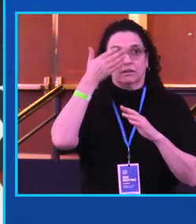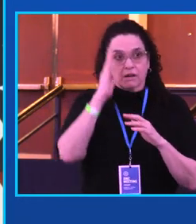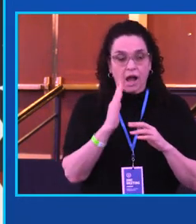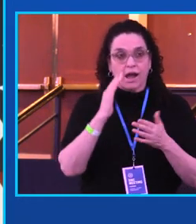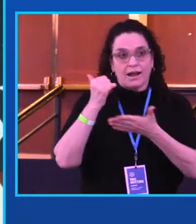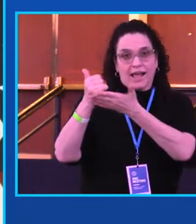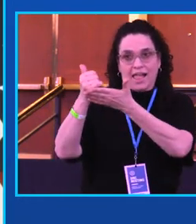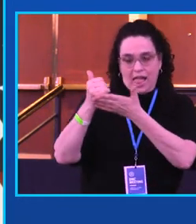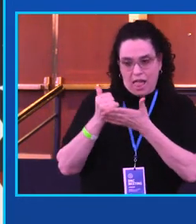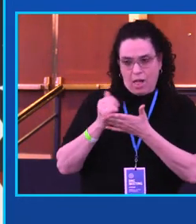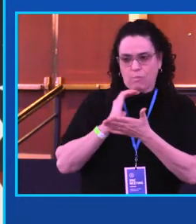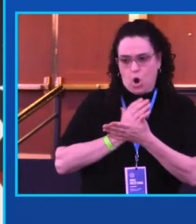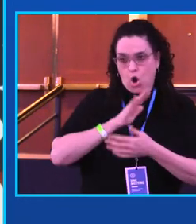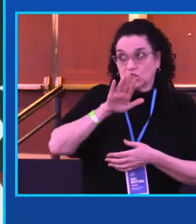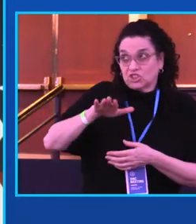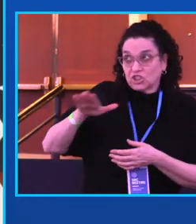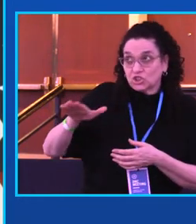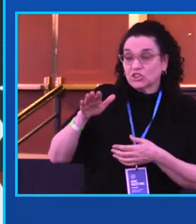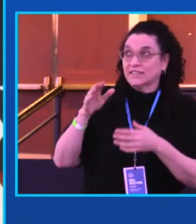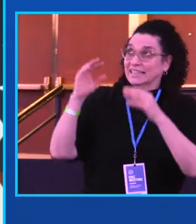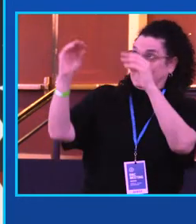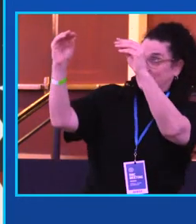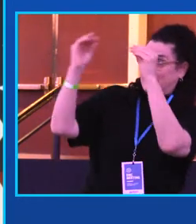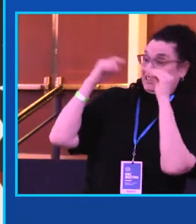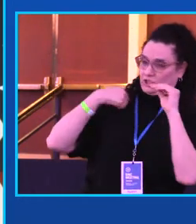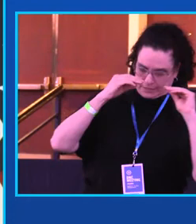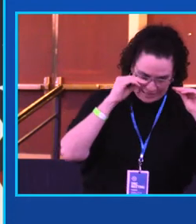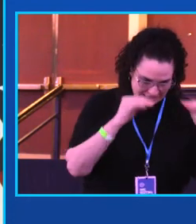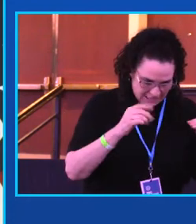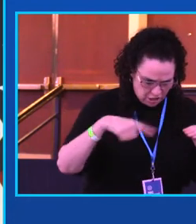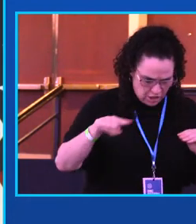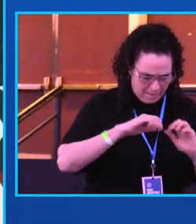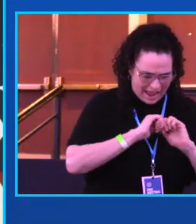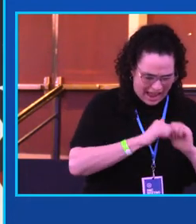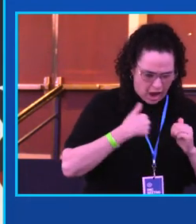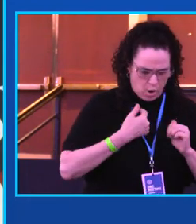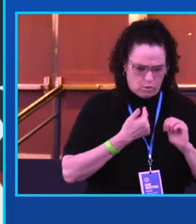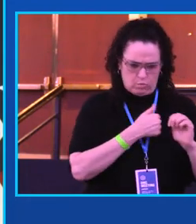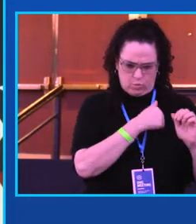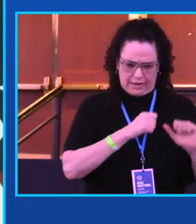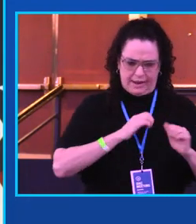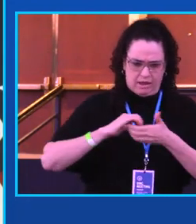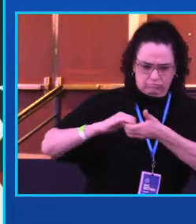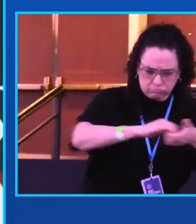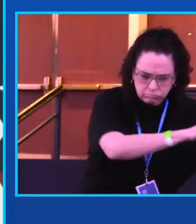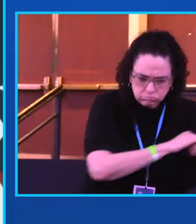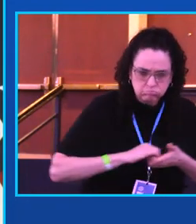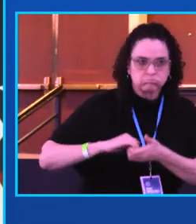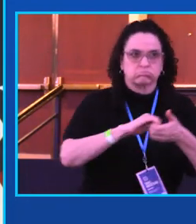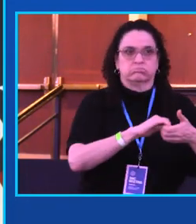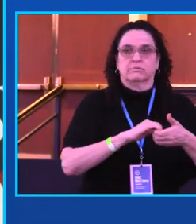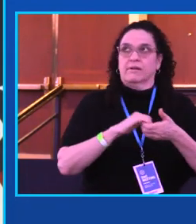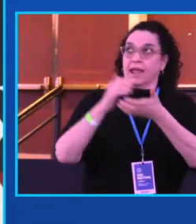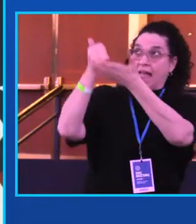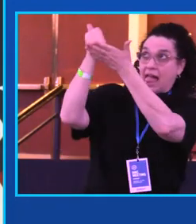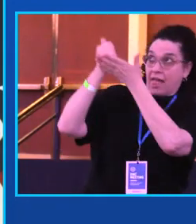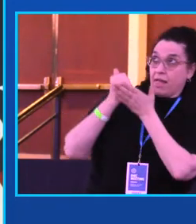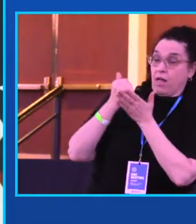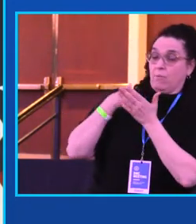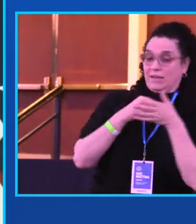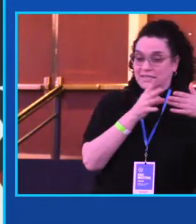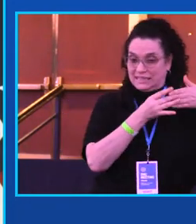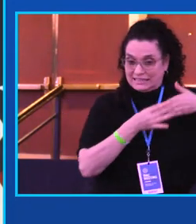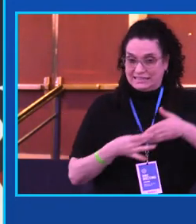children. Teach us to teach them how to live together in harmony. Help us to lead